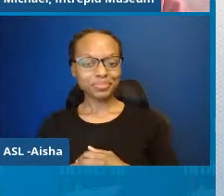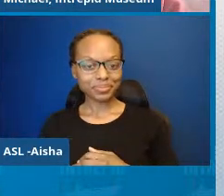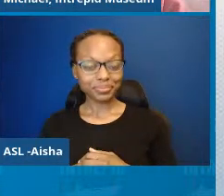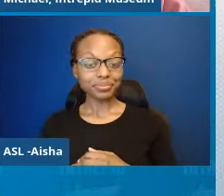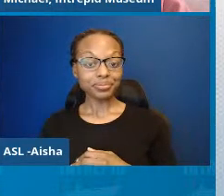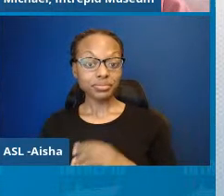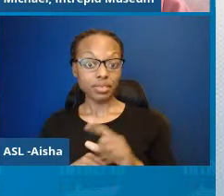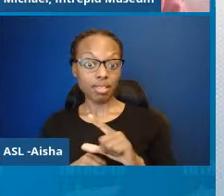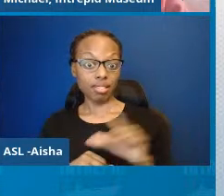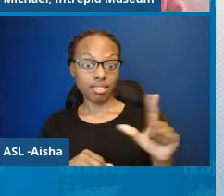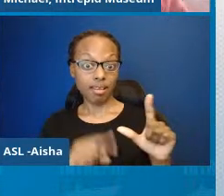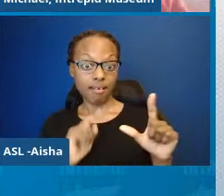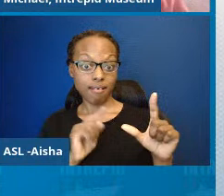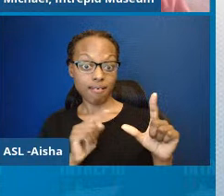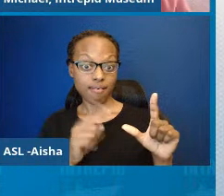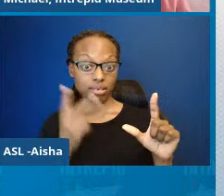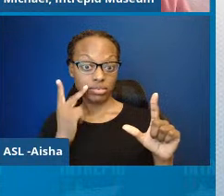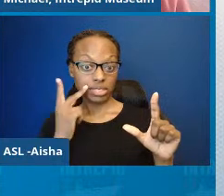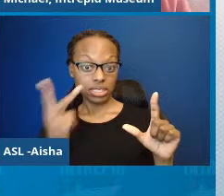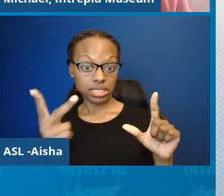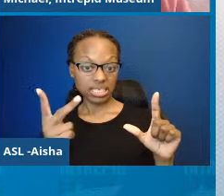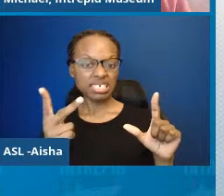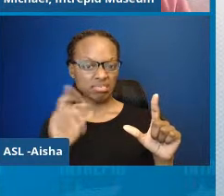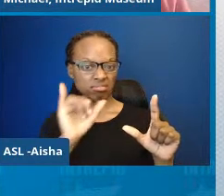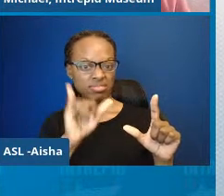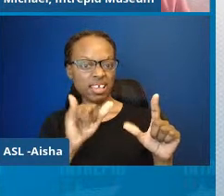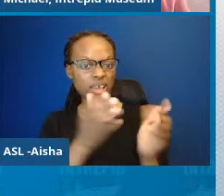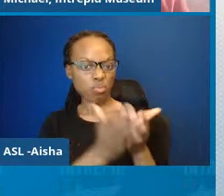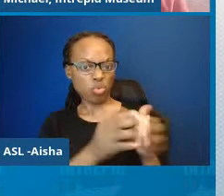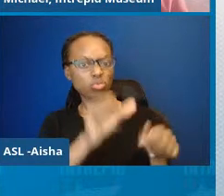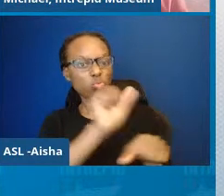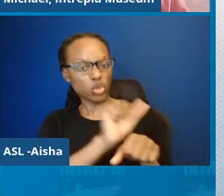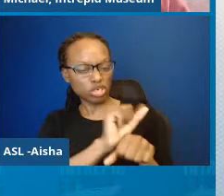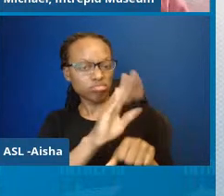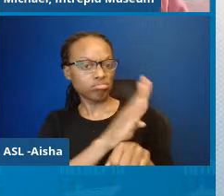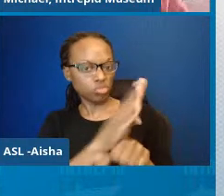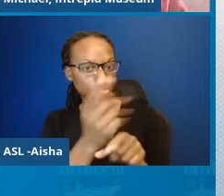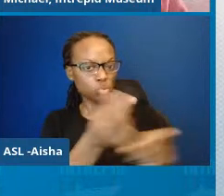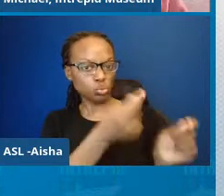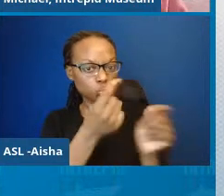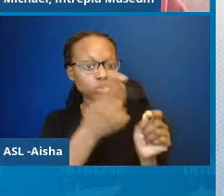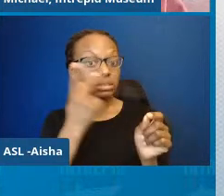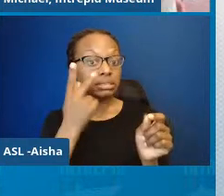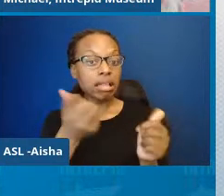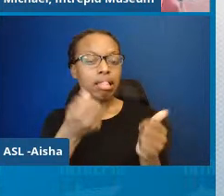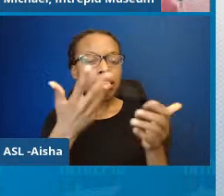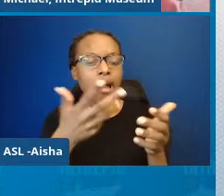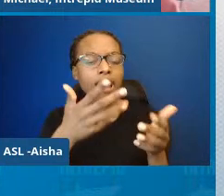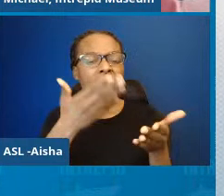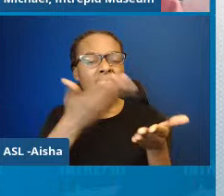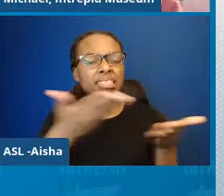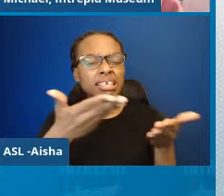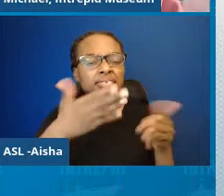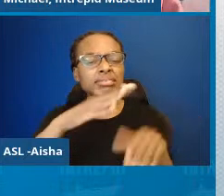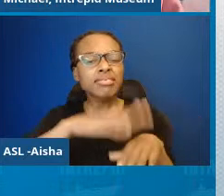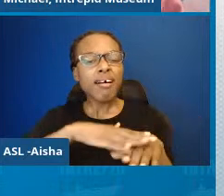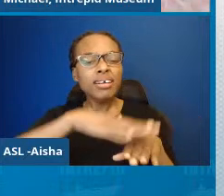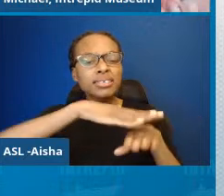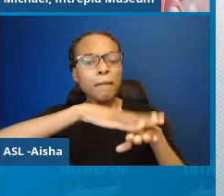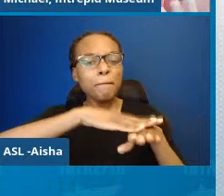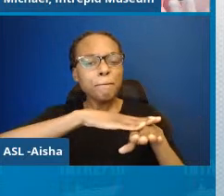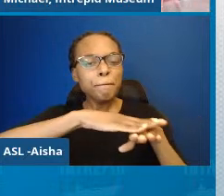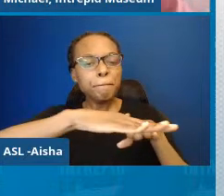on the left with the in service, you'll notice a lot of objects on that on the top. So